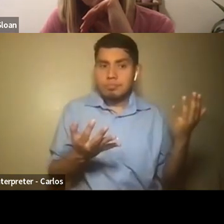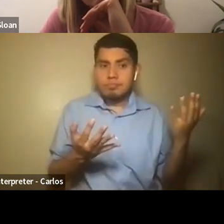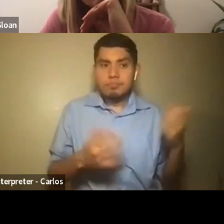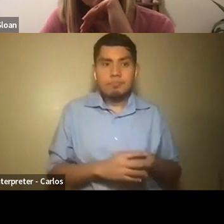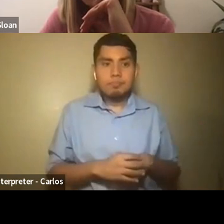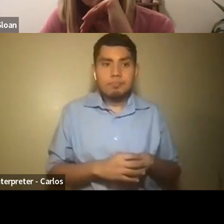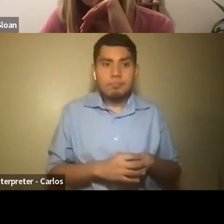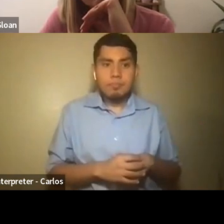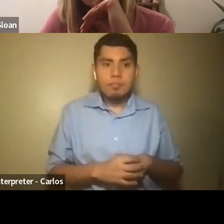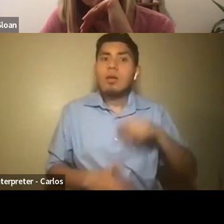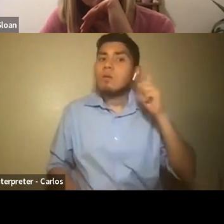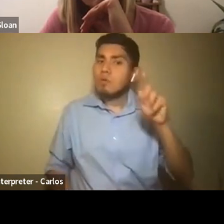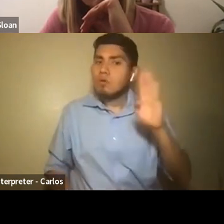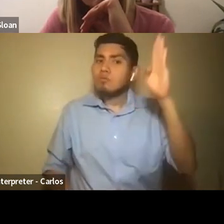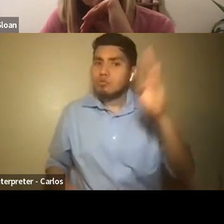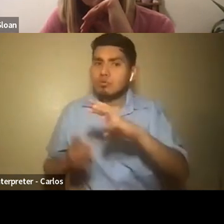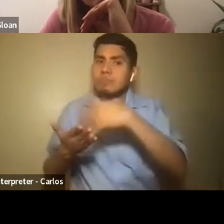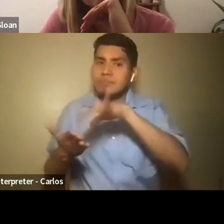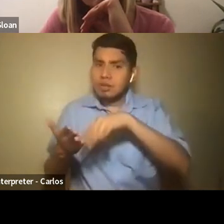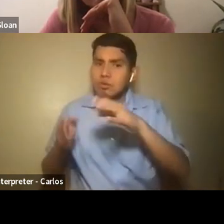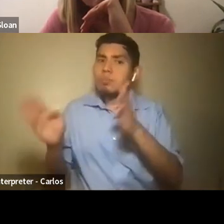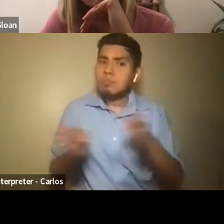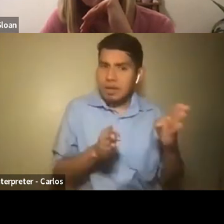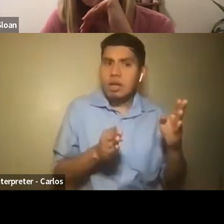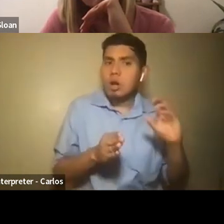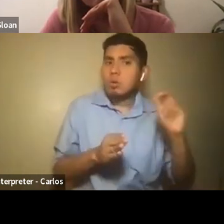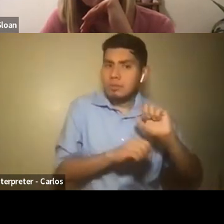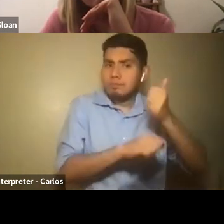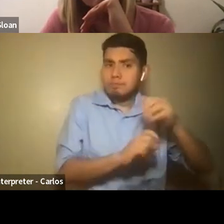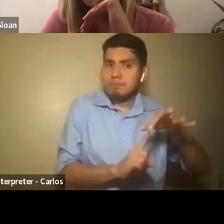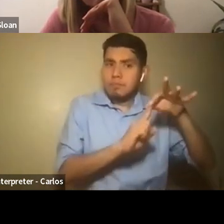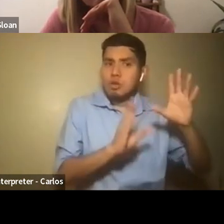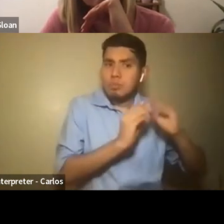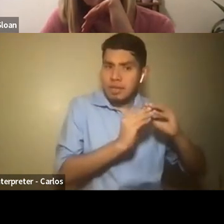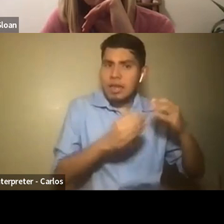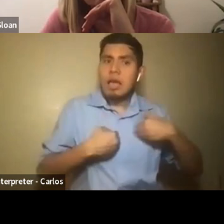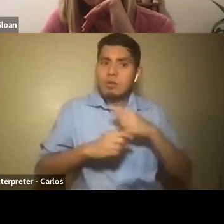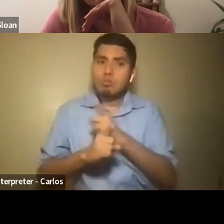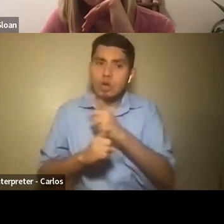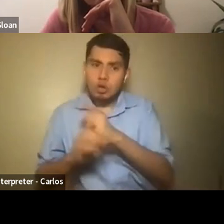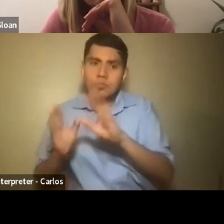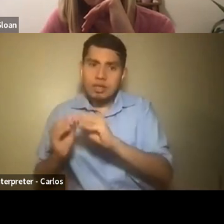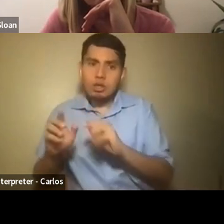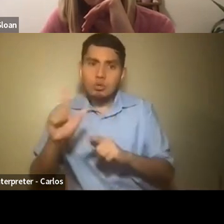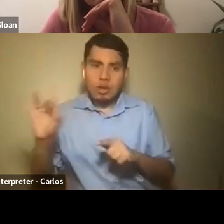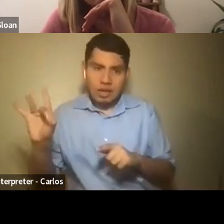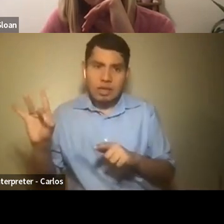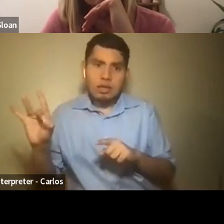And in terms of future agenda planning, aside from the special meeting on the 14th, we have our regularly scheduled meeting on the 28th.